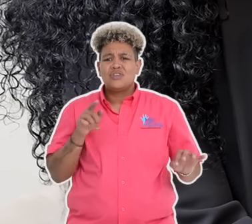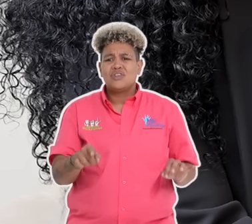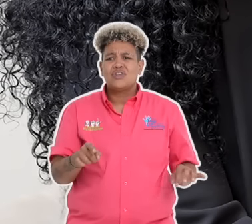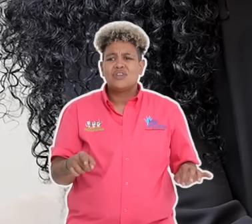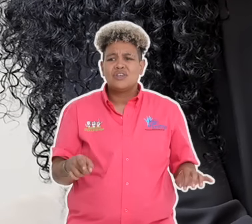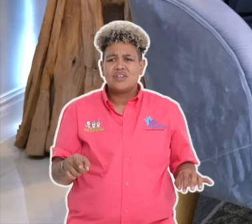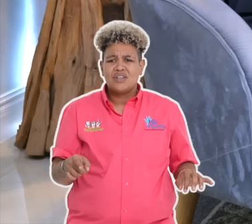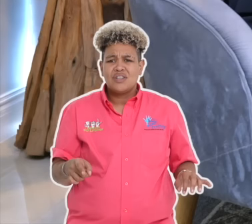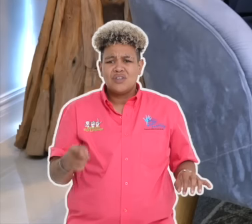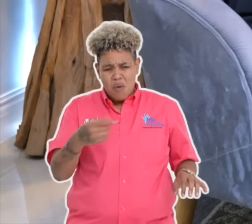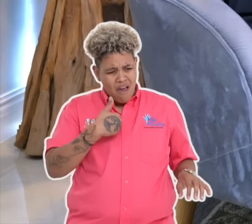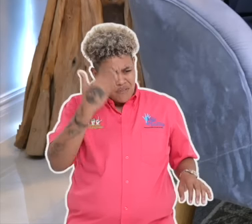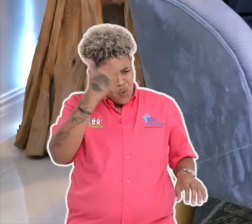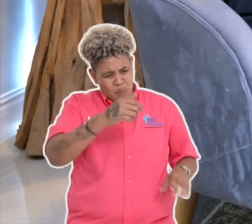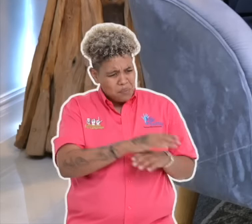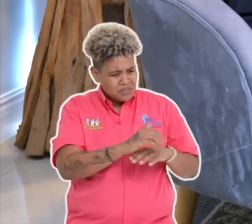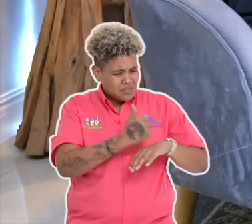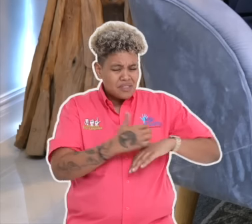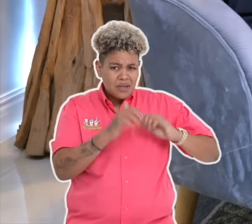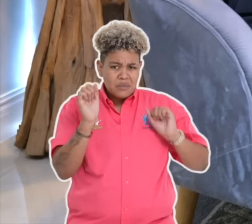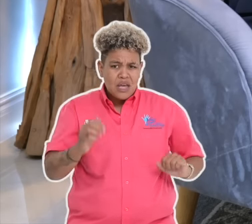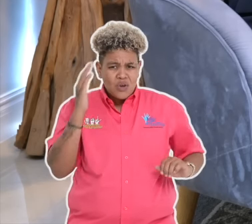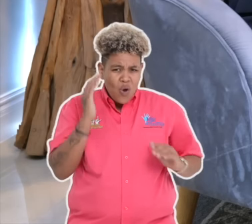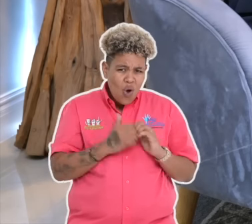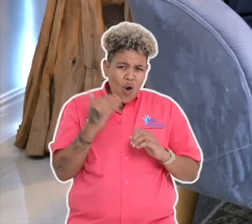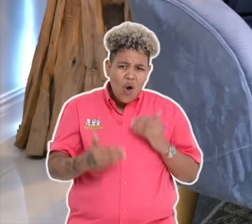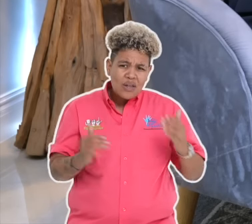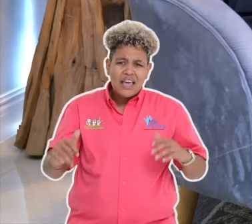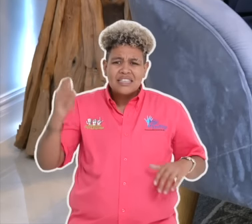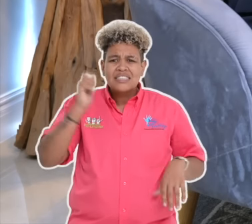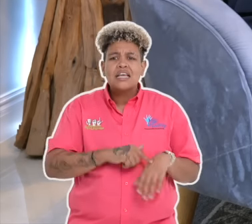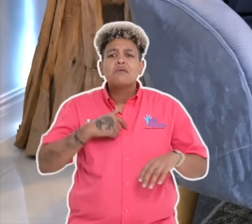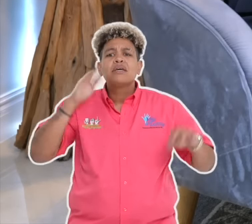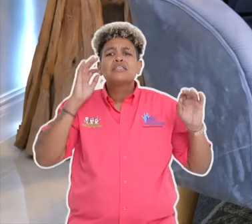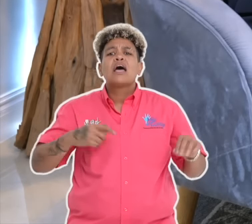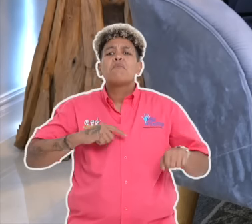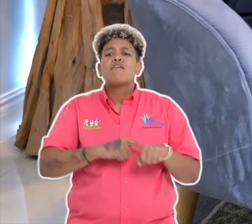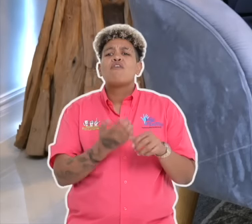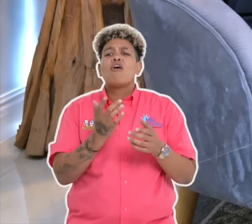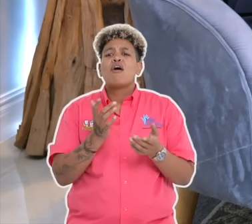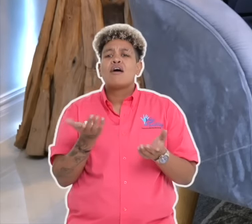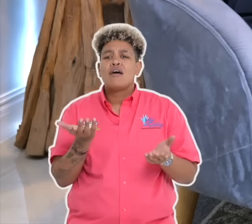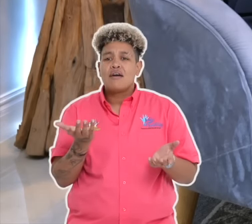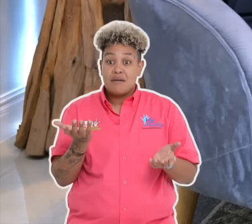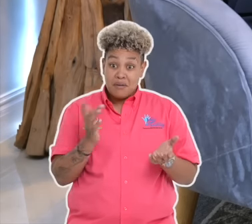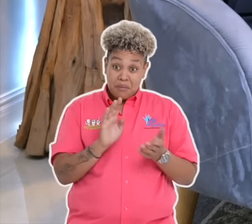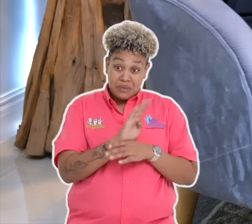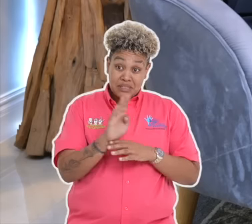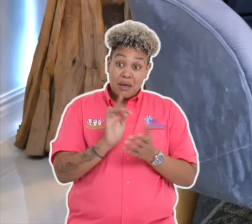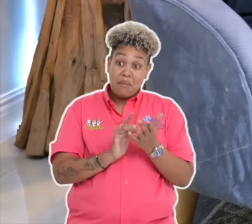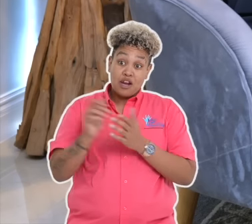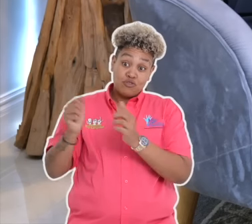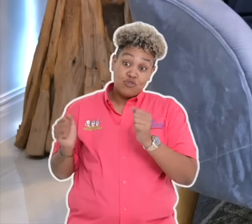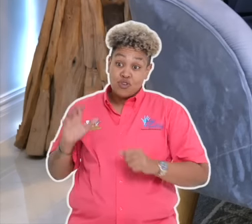degrees? You have the knowledge. I have the knowledge. I have the know-how. And at that time, I decided to start my first business, which was a medical